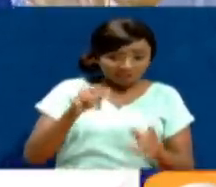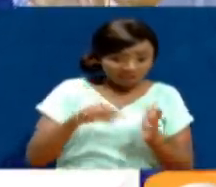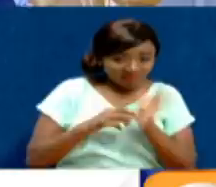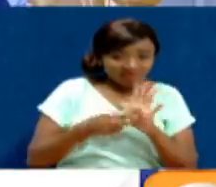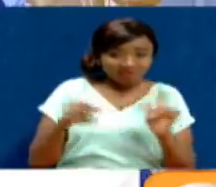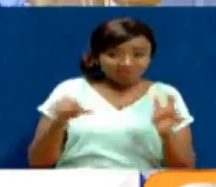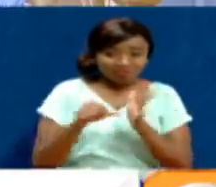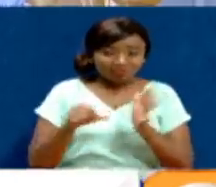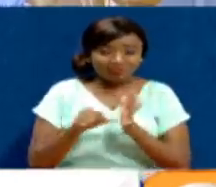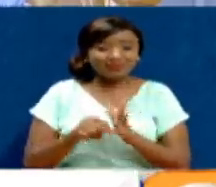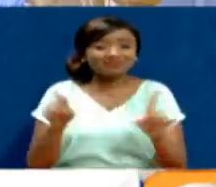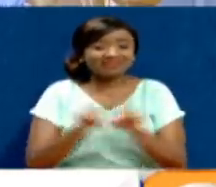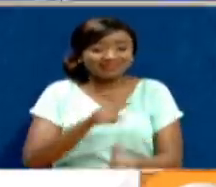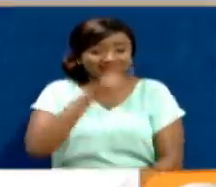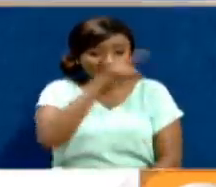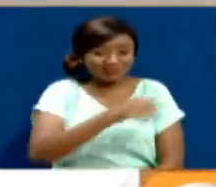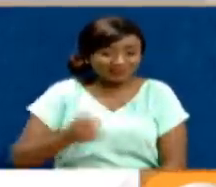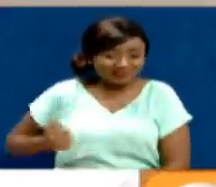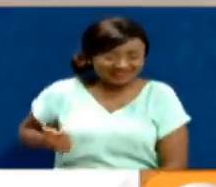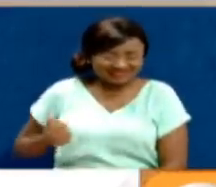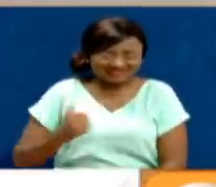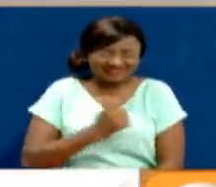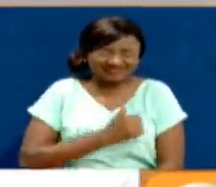wewe ni mlevi. Wewe unakunywanga pia.